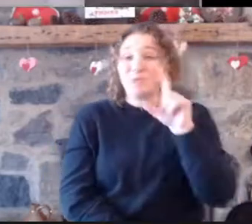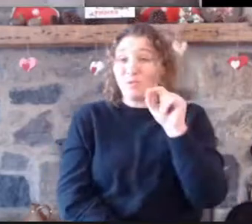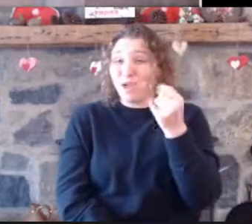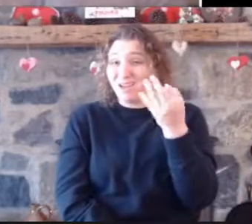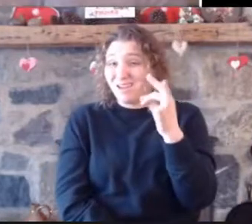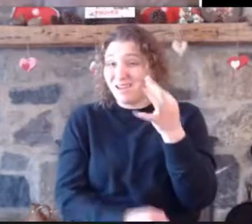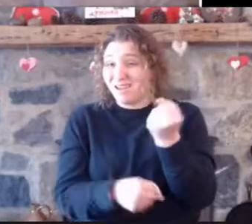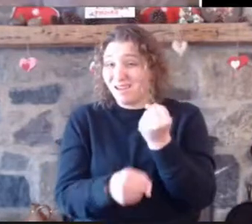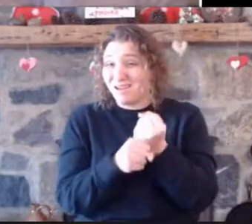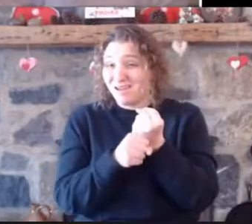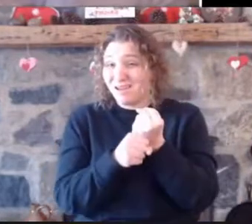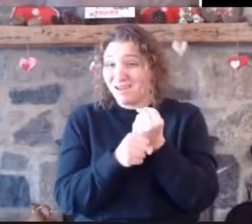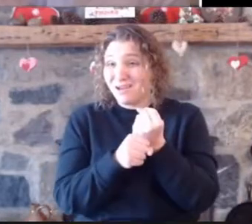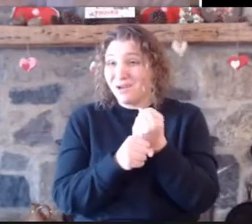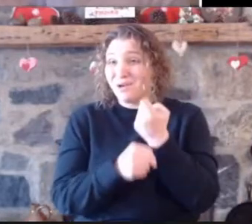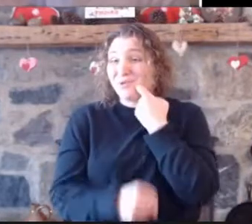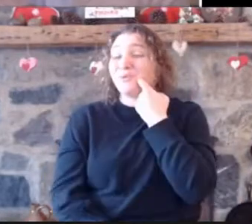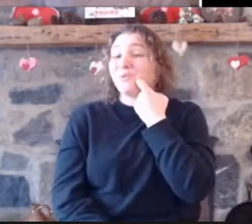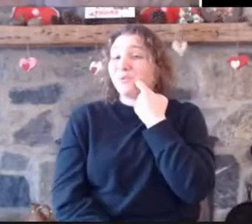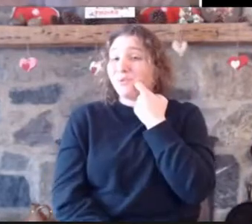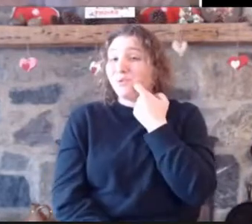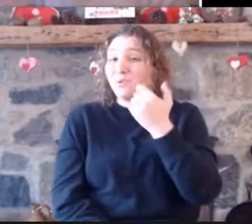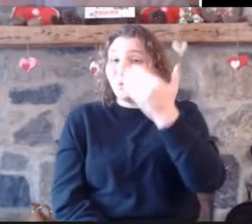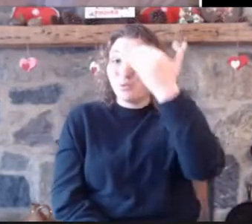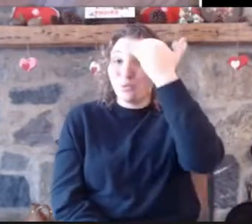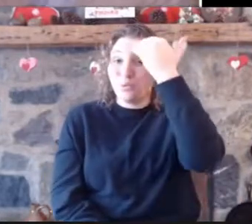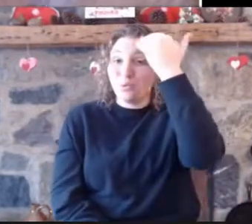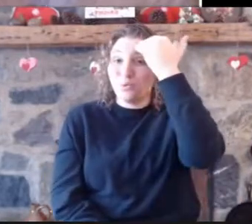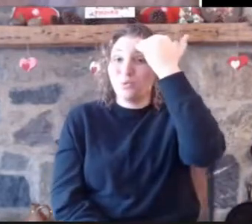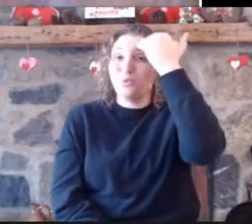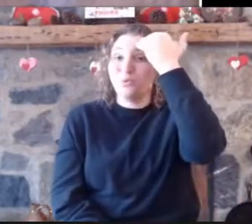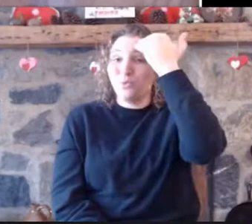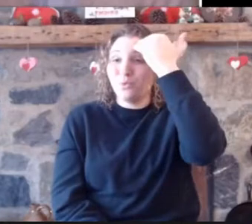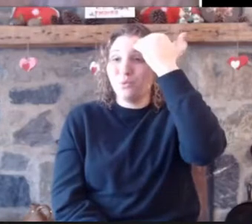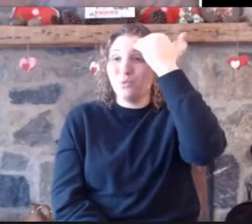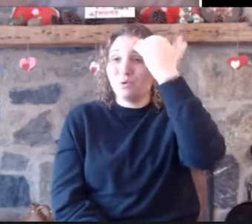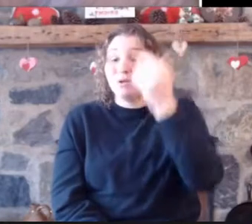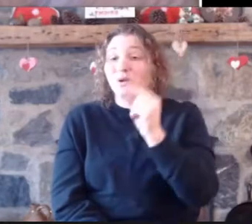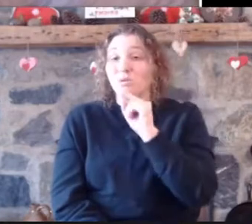2019, we just now know they're there.